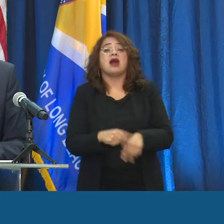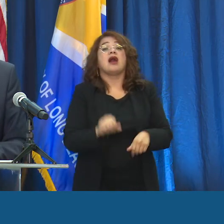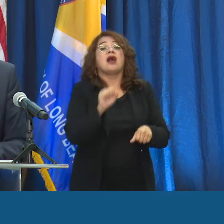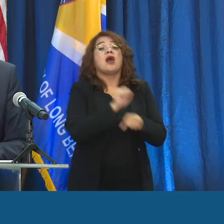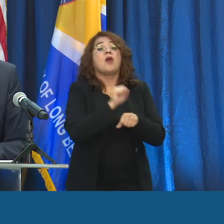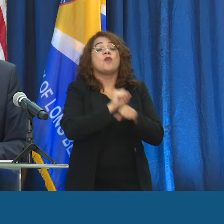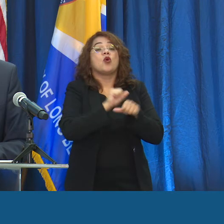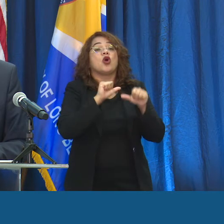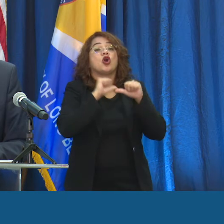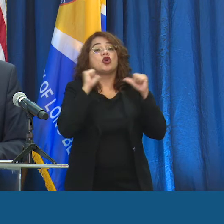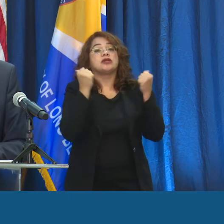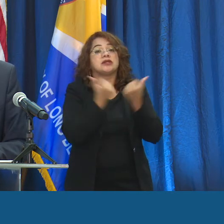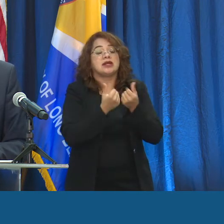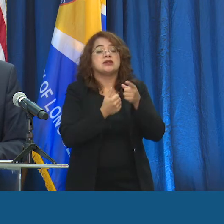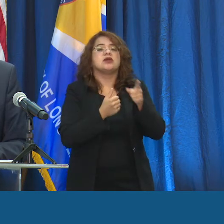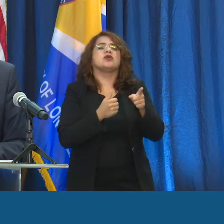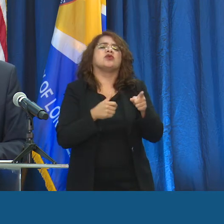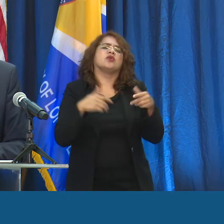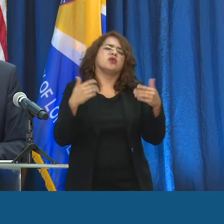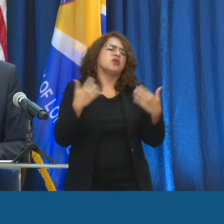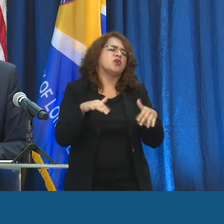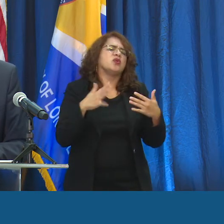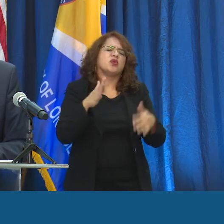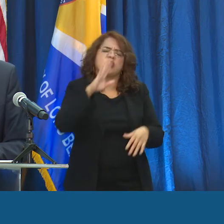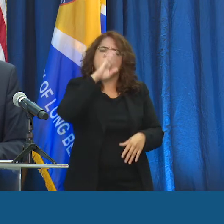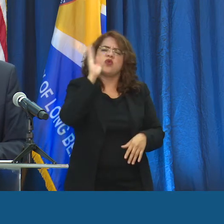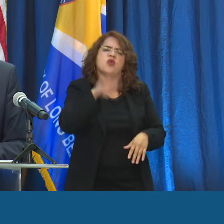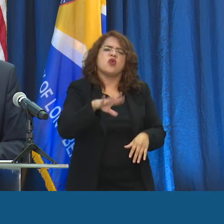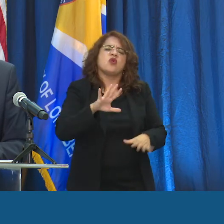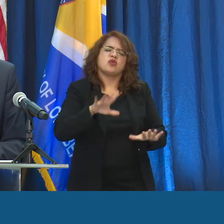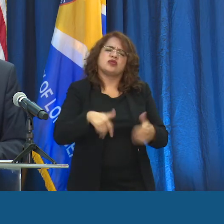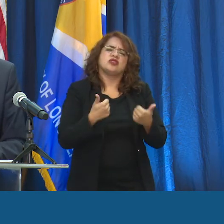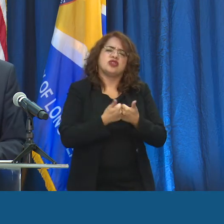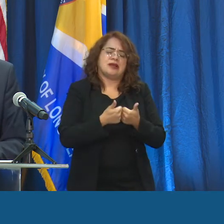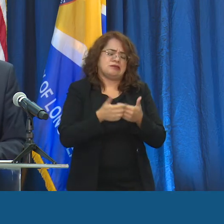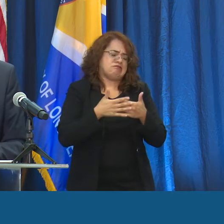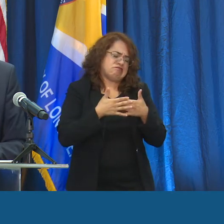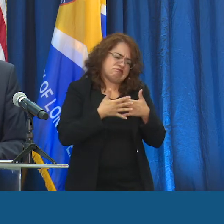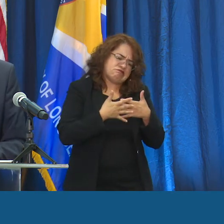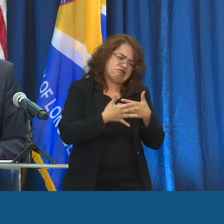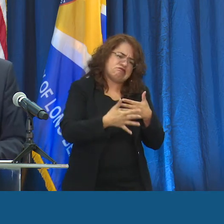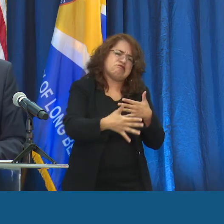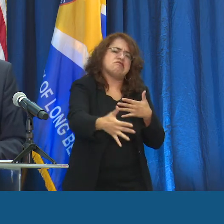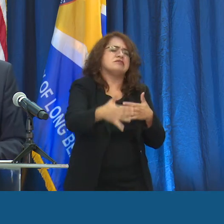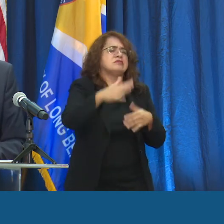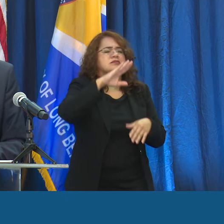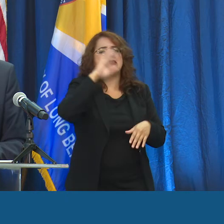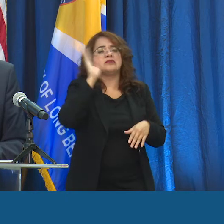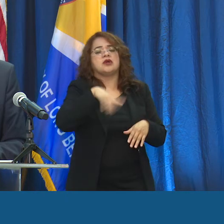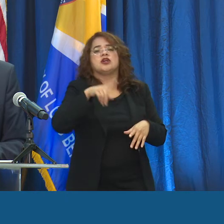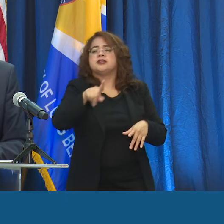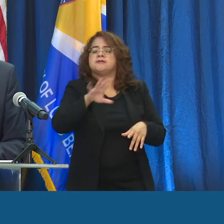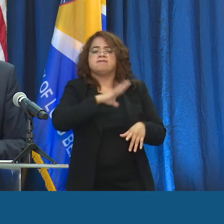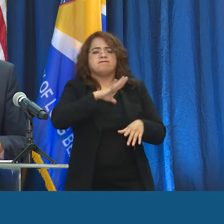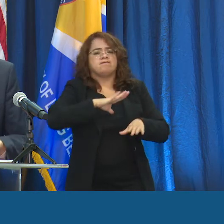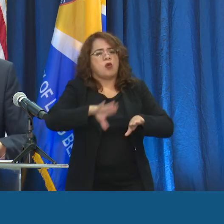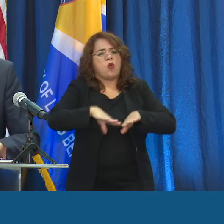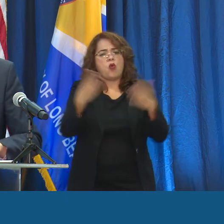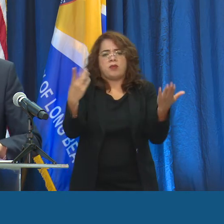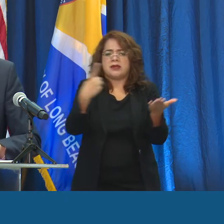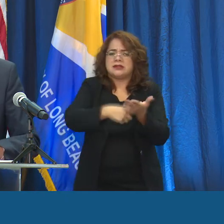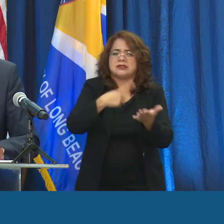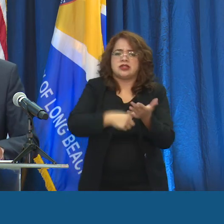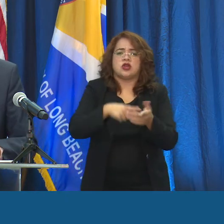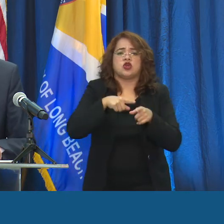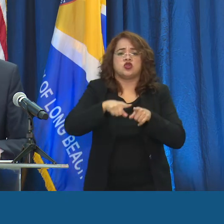associations for really recognizing the serious challenges ahead and working with us at the bargaining table and being open to those discussions.